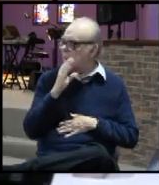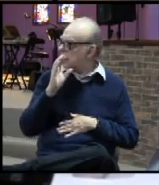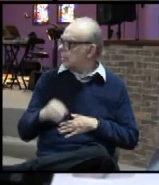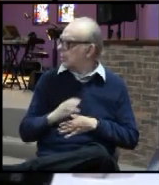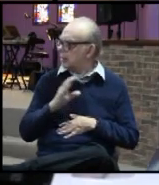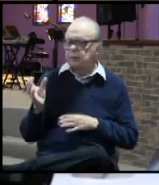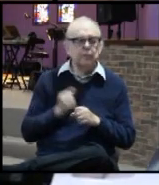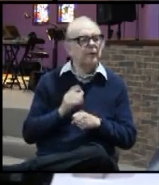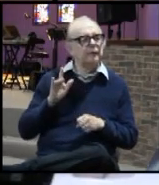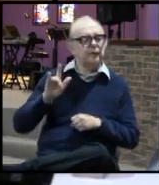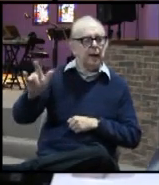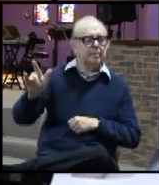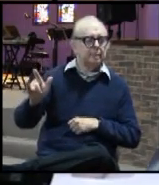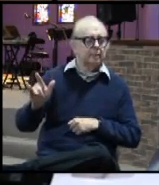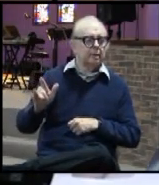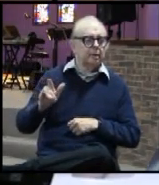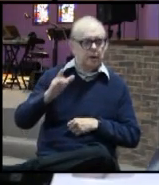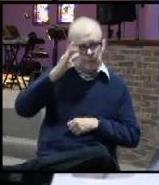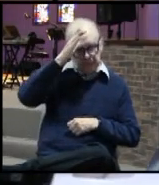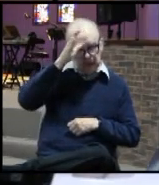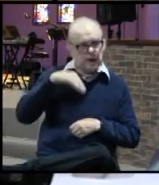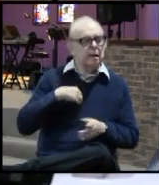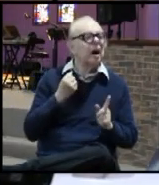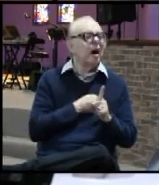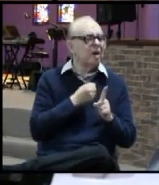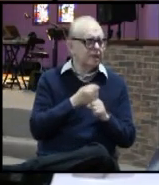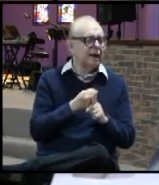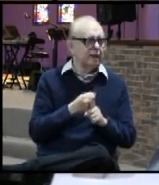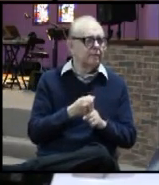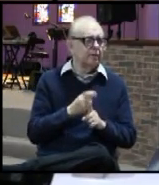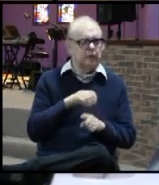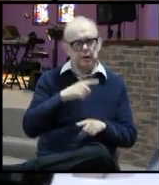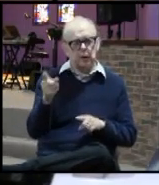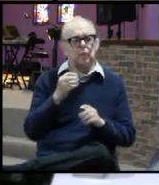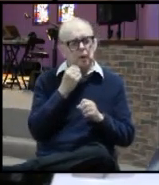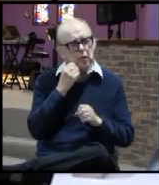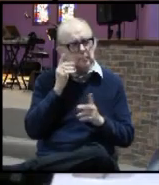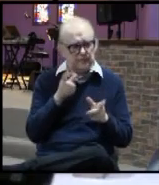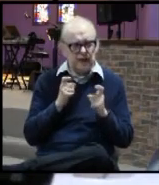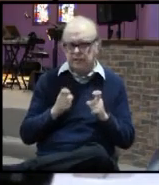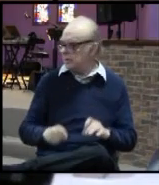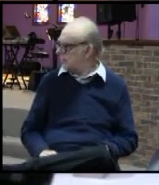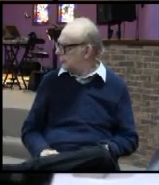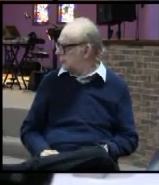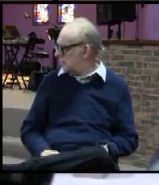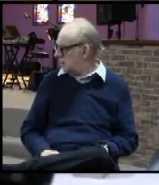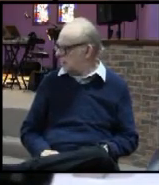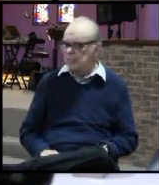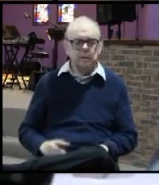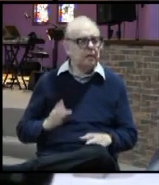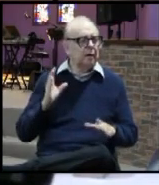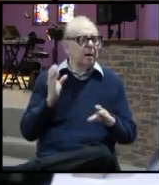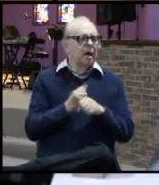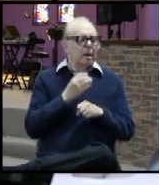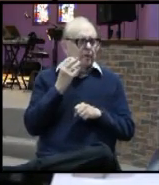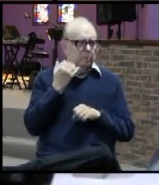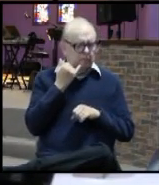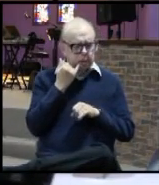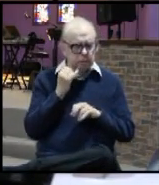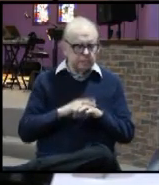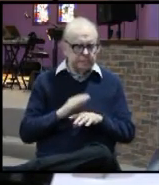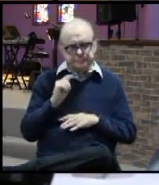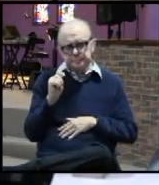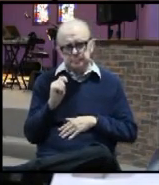flight. Your dad had a heart attack, and you need to get home as soon as you can. I got the call on